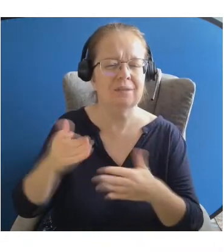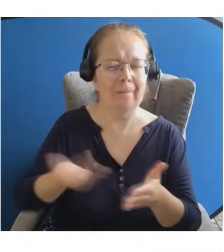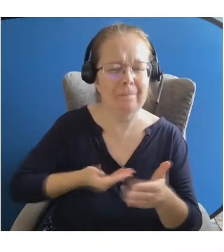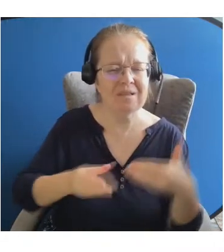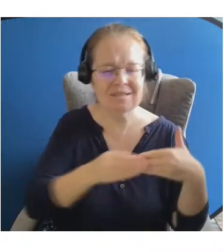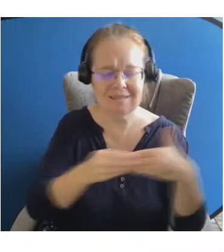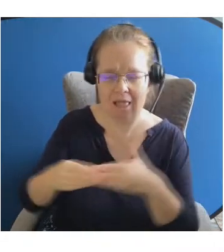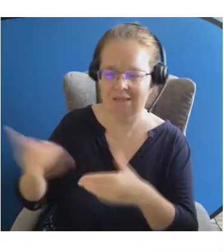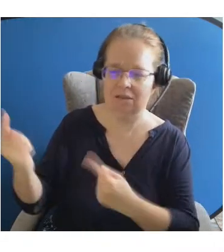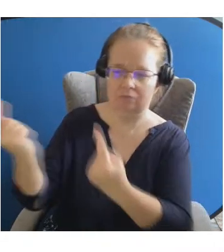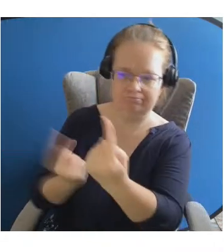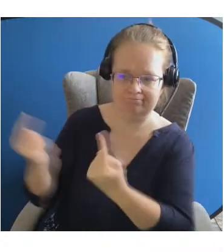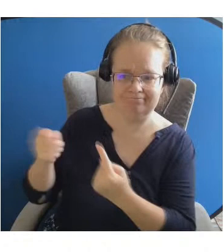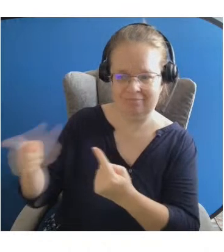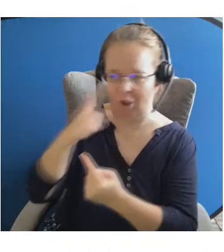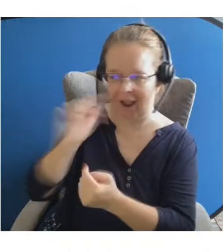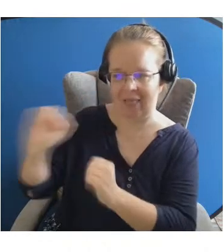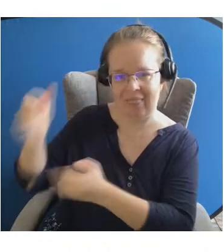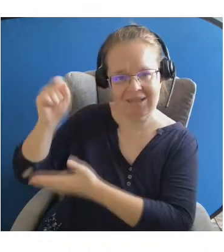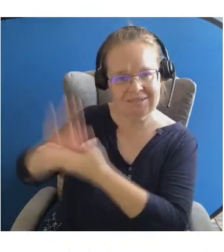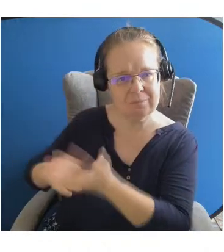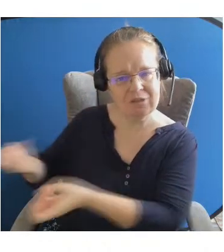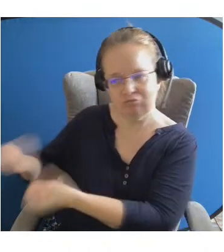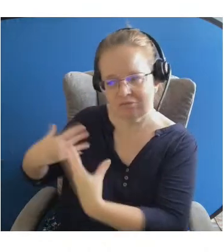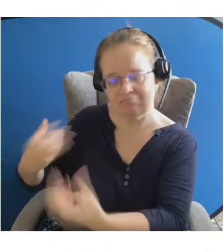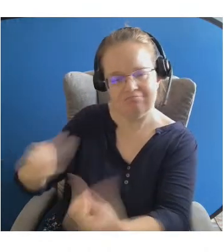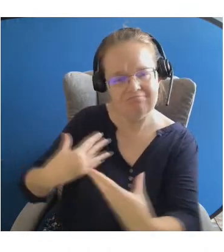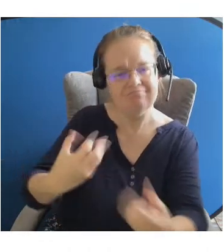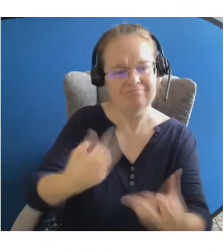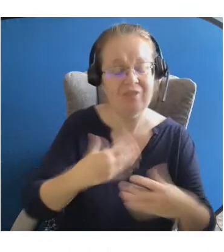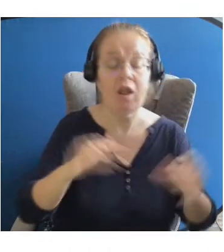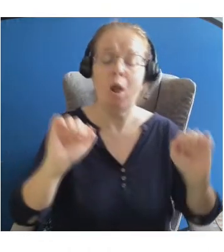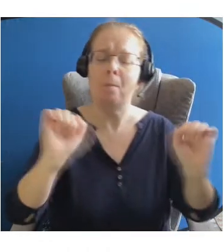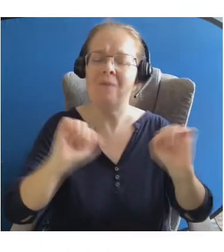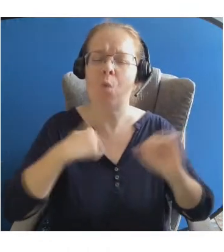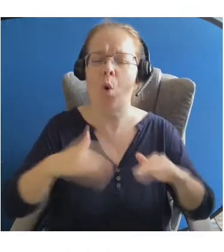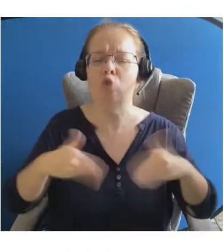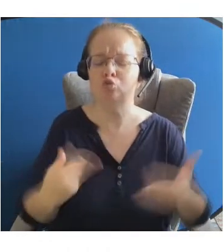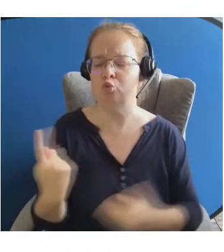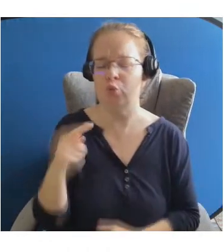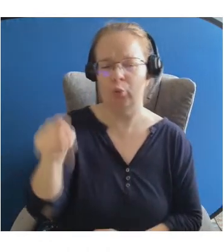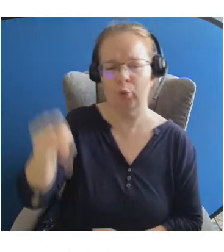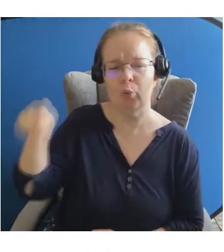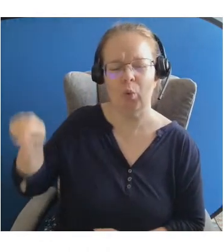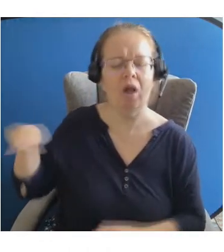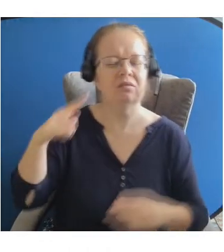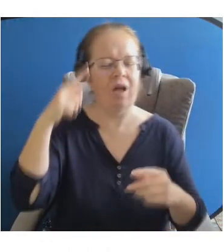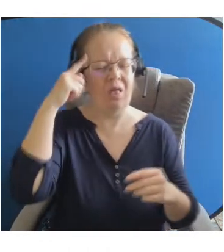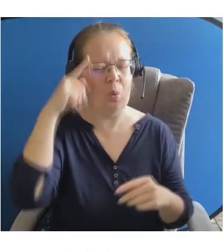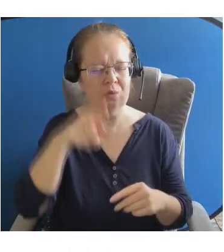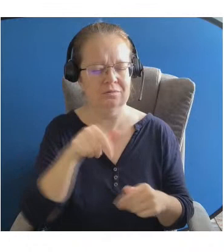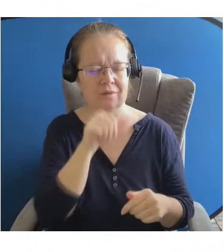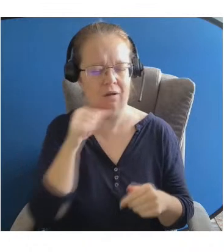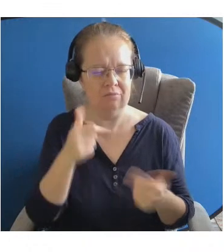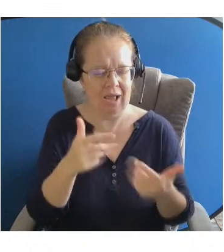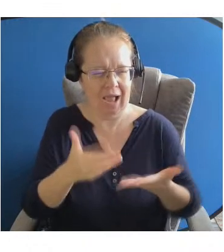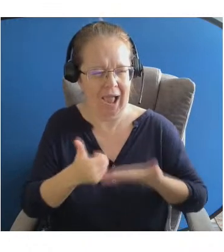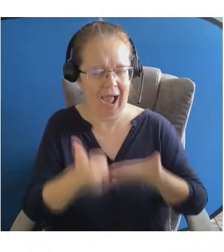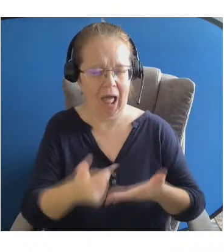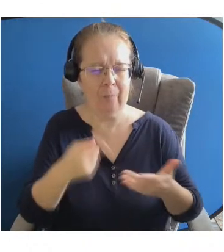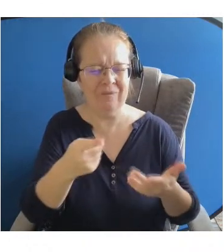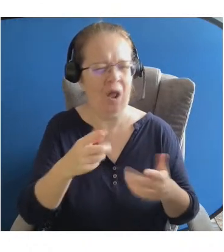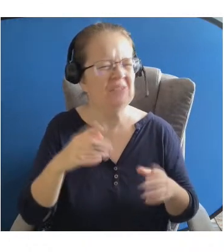of the scheme. Before I introduce our panel members, I thought it would be really helpful to provide some